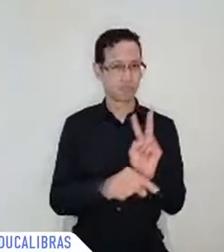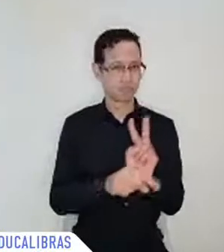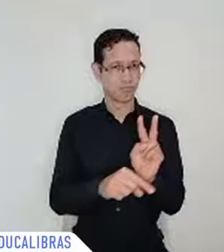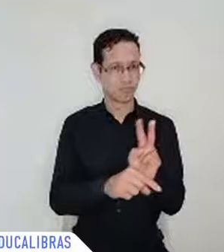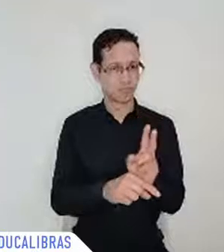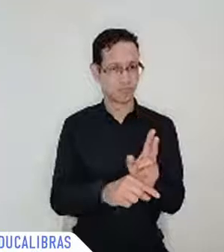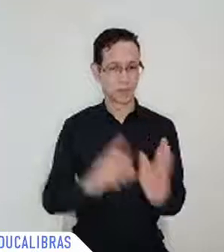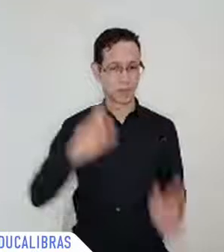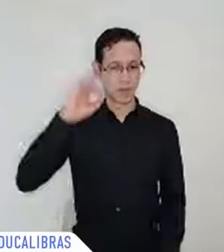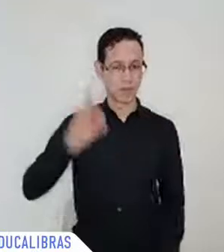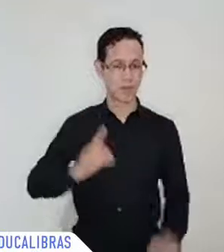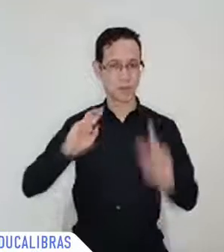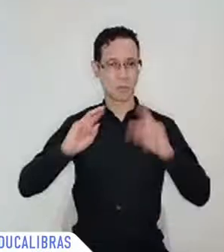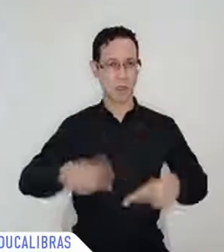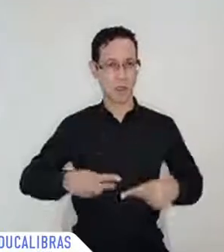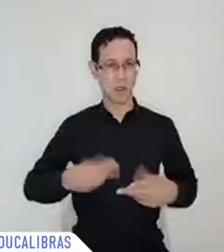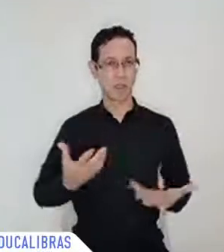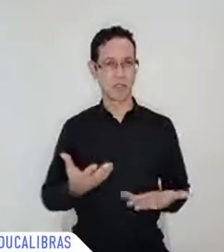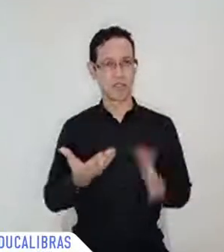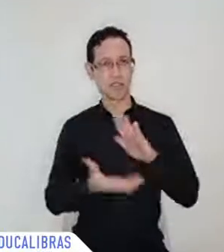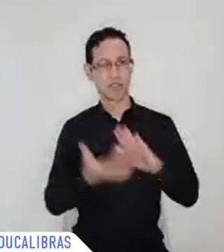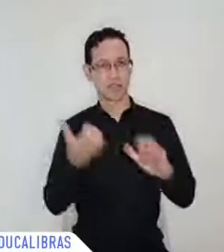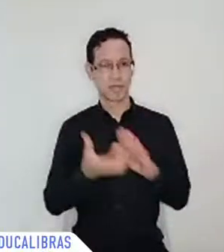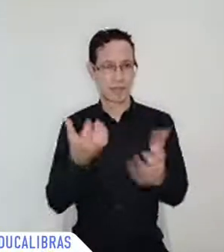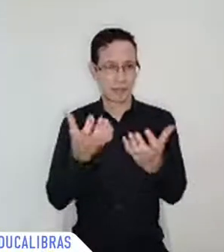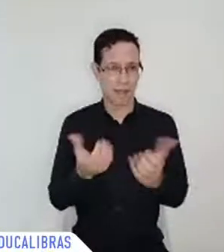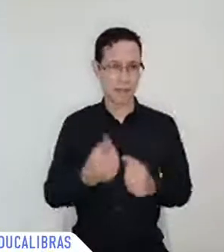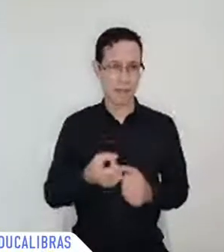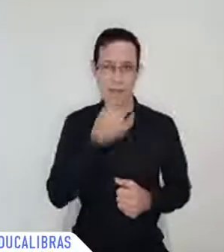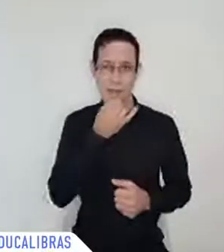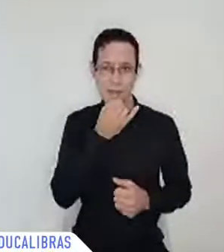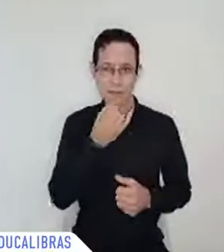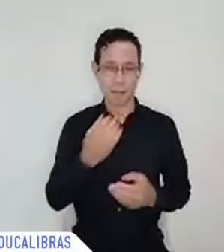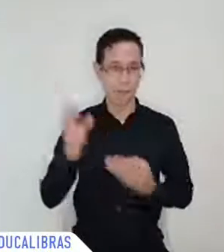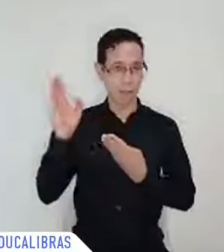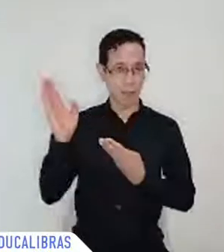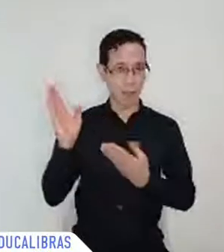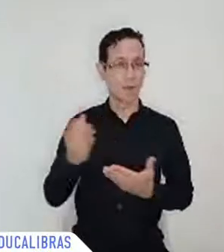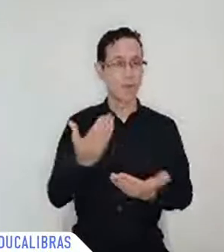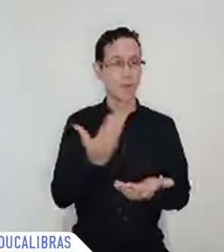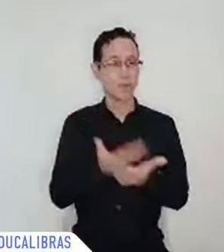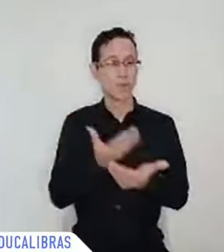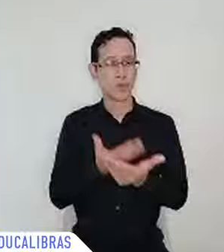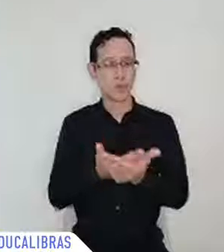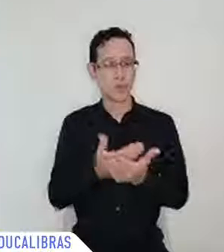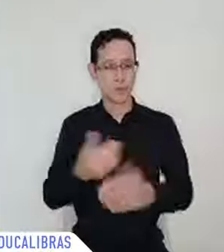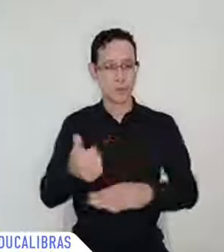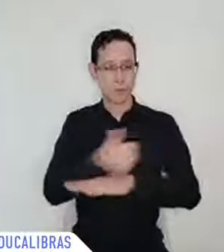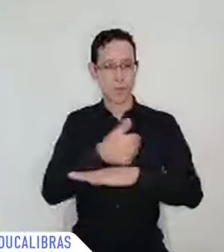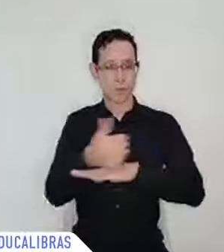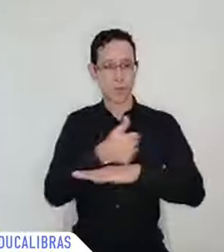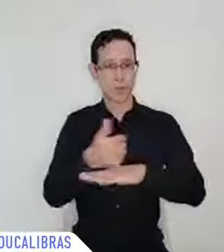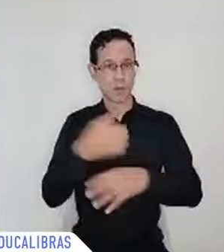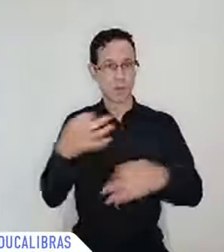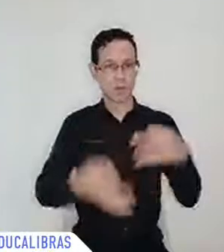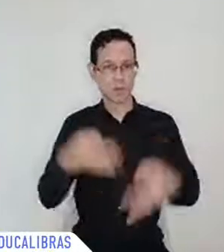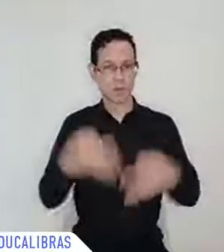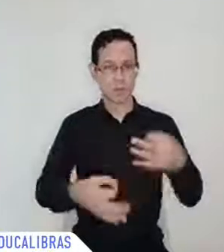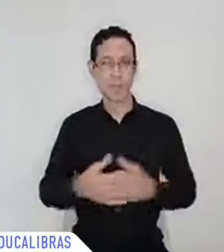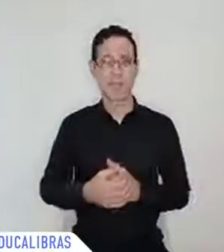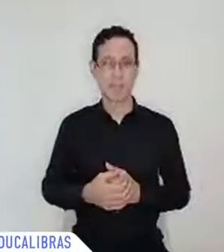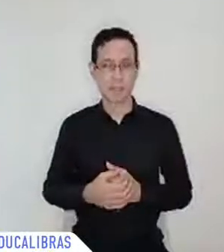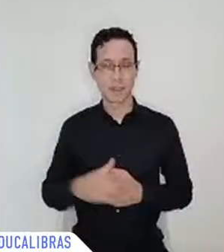associations that defend actions that go against human rights. I